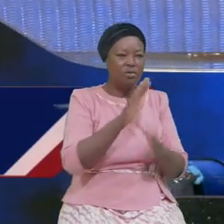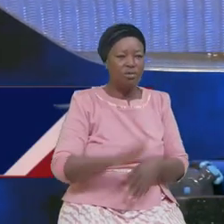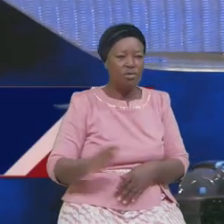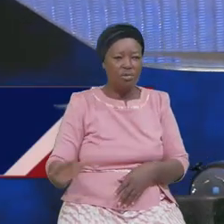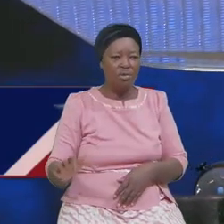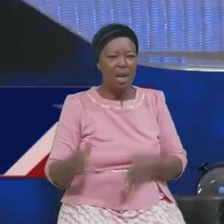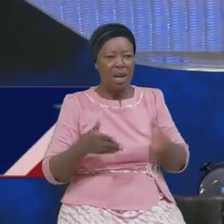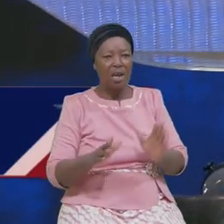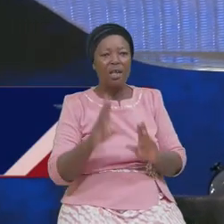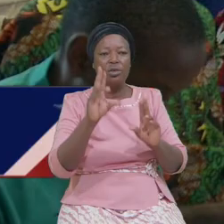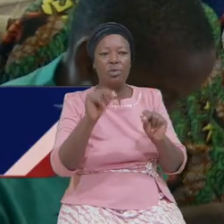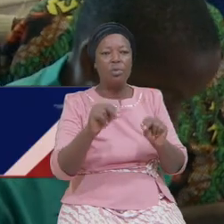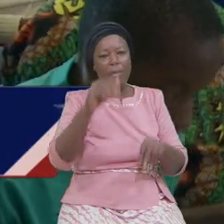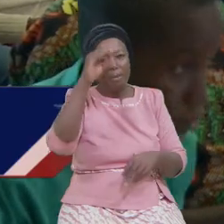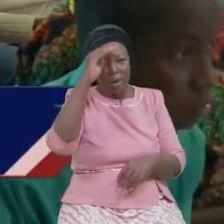man deceive you.